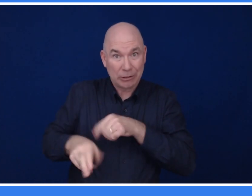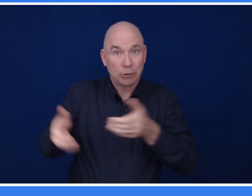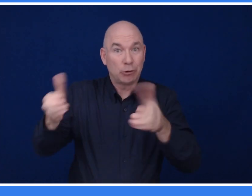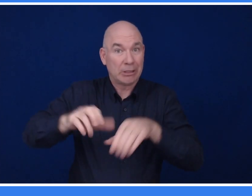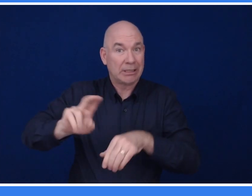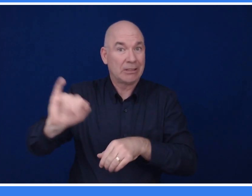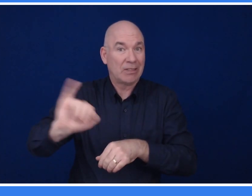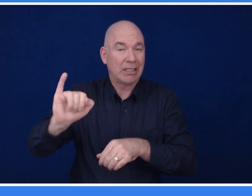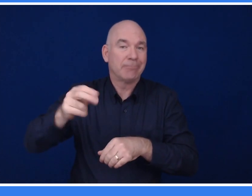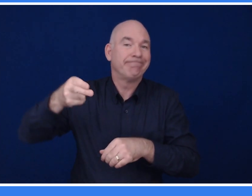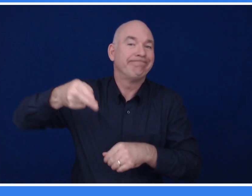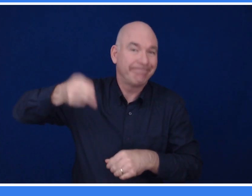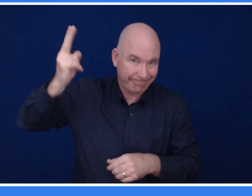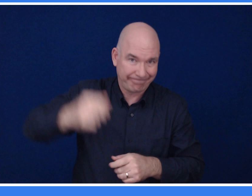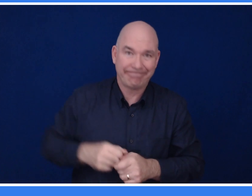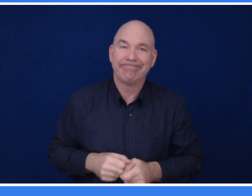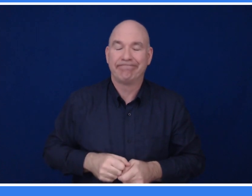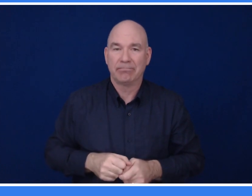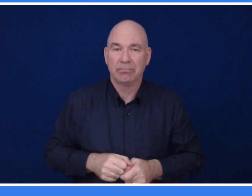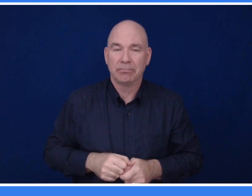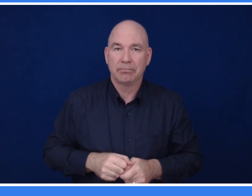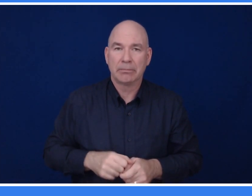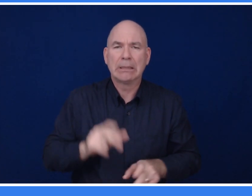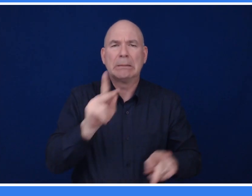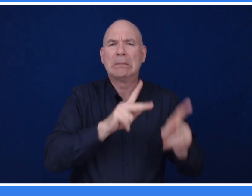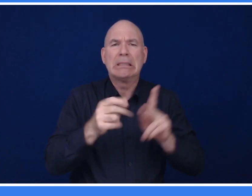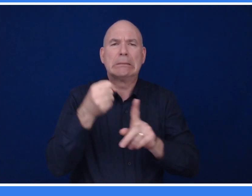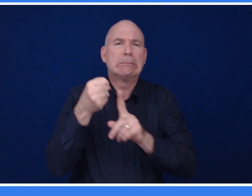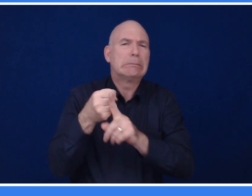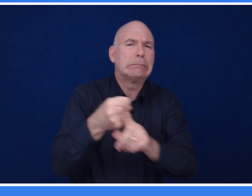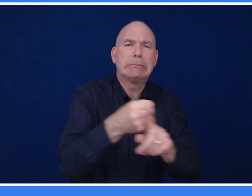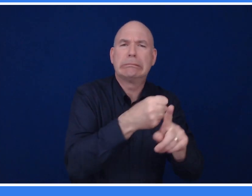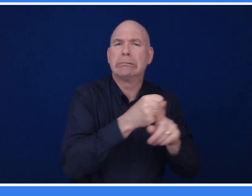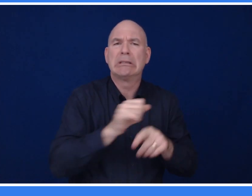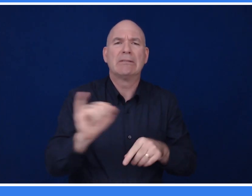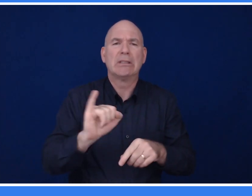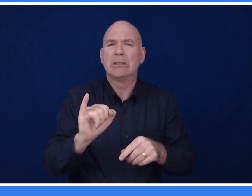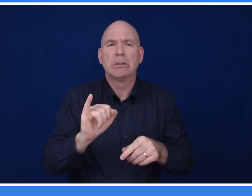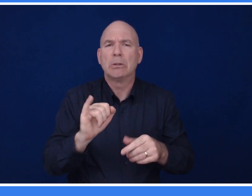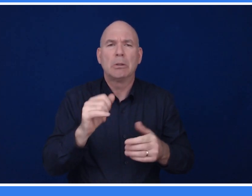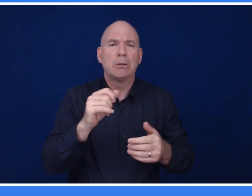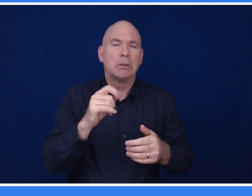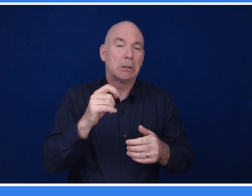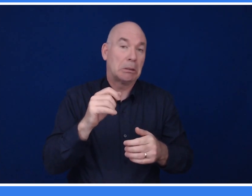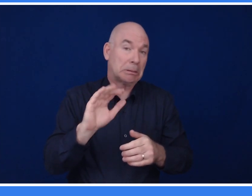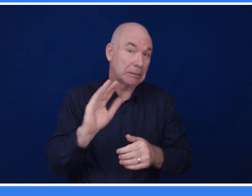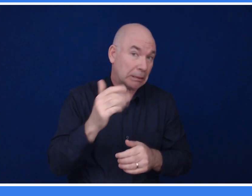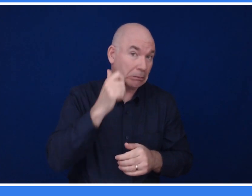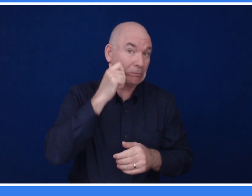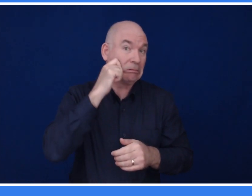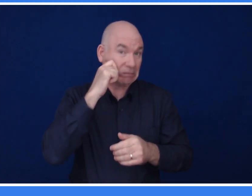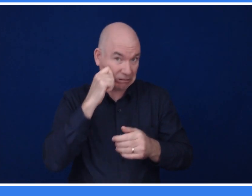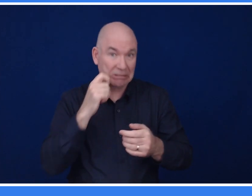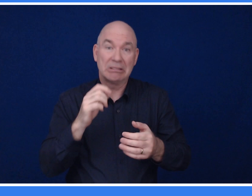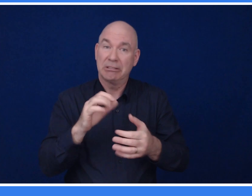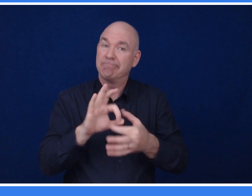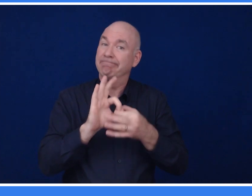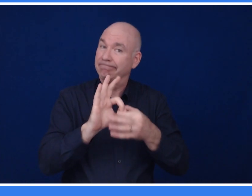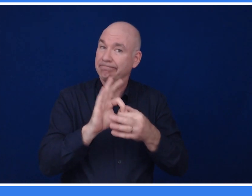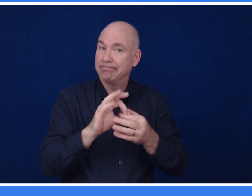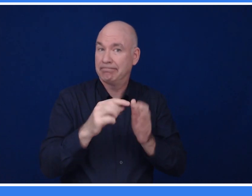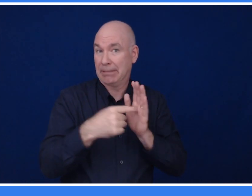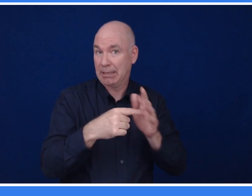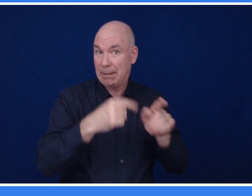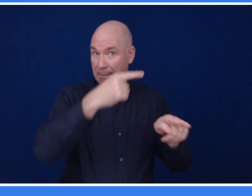Staph bloodstream infections happen more often in black and Hispanic patients on dialysis than white patients on dialysis.